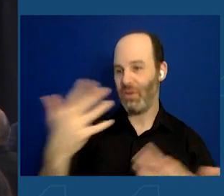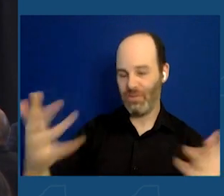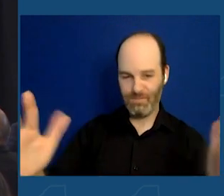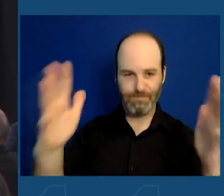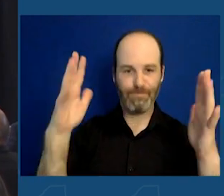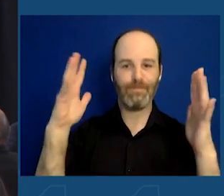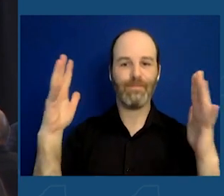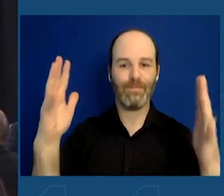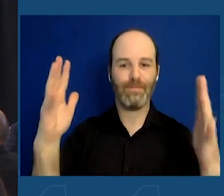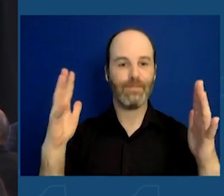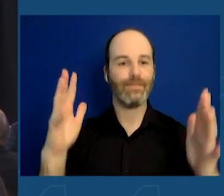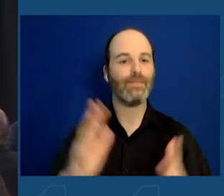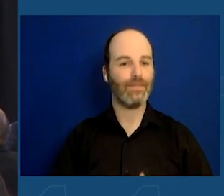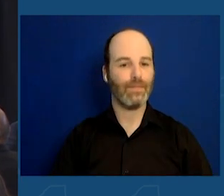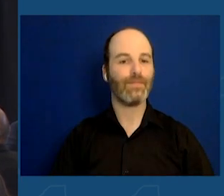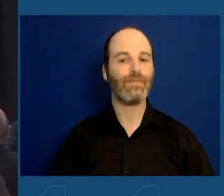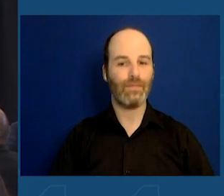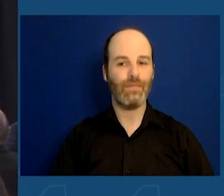It has